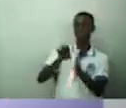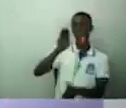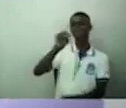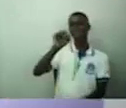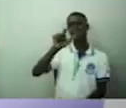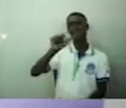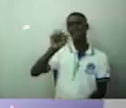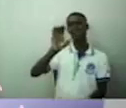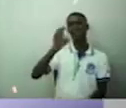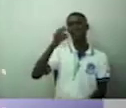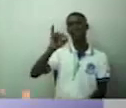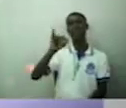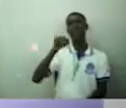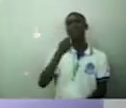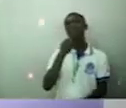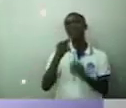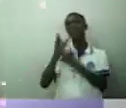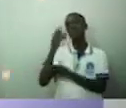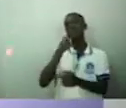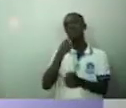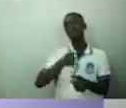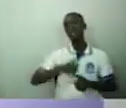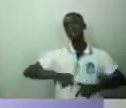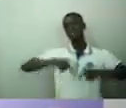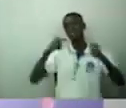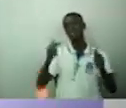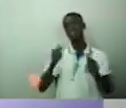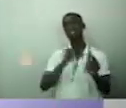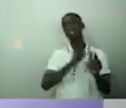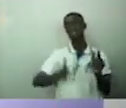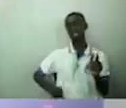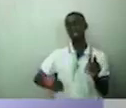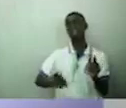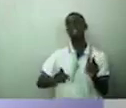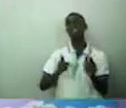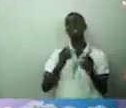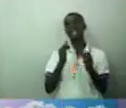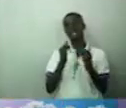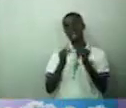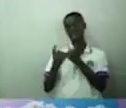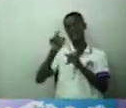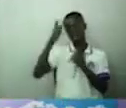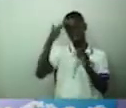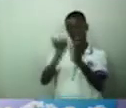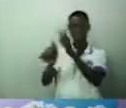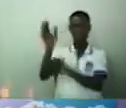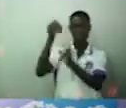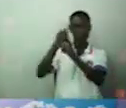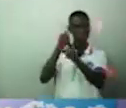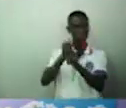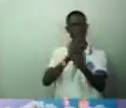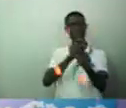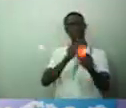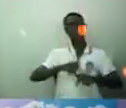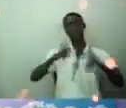king, and I'll be feared among the nations." God is a mighty king. And so when we have the privilege to be before Him,